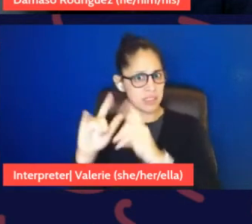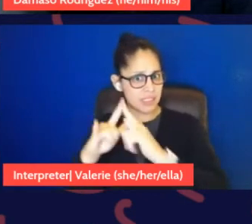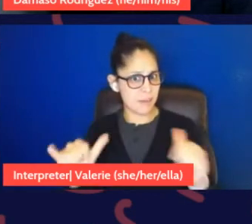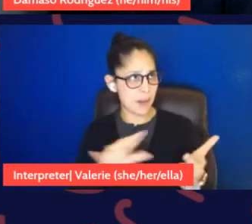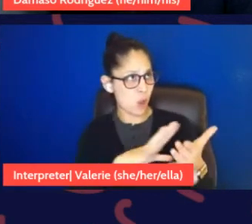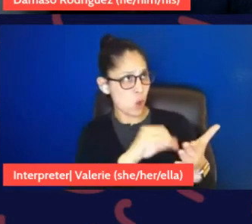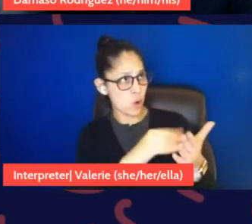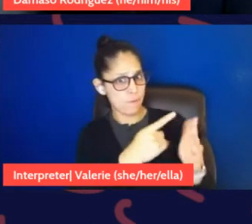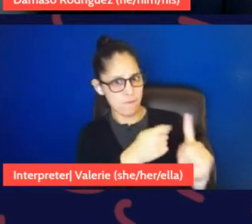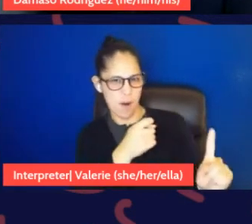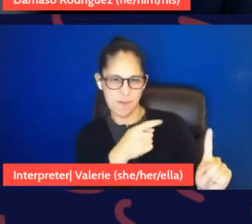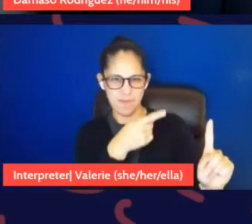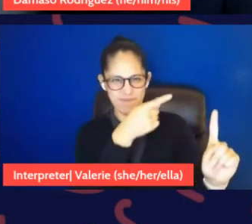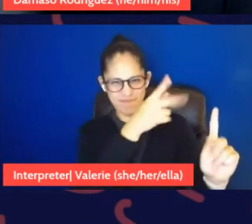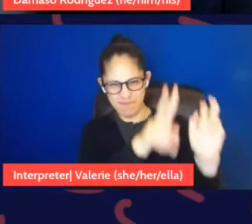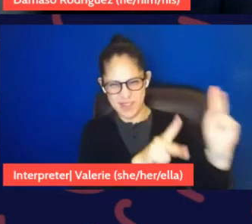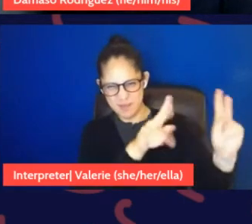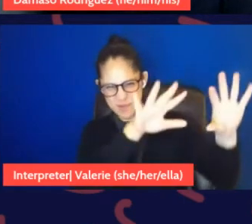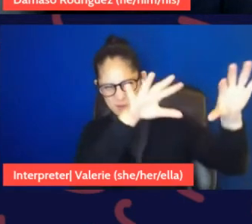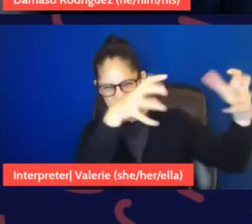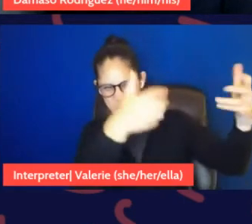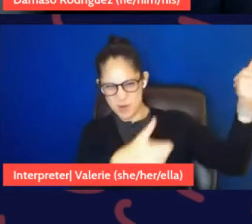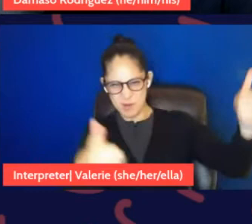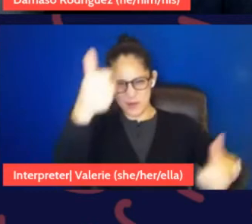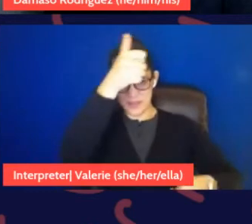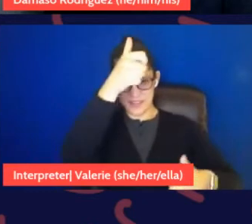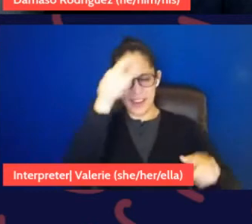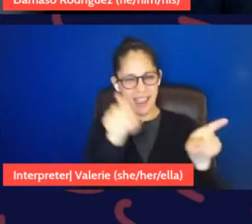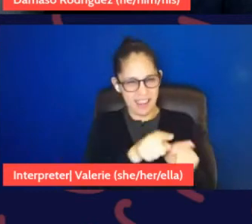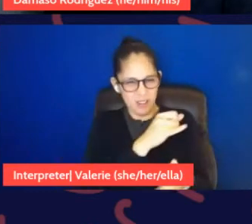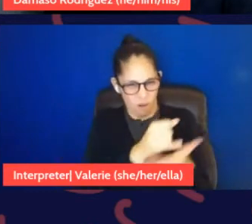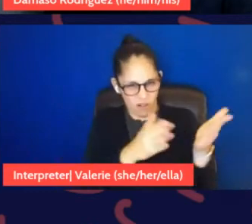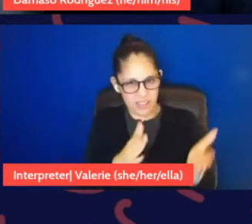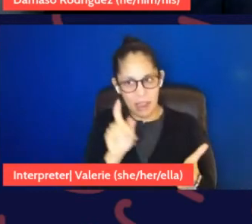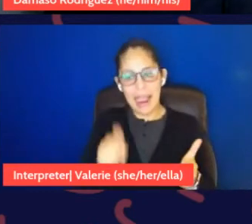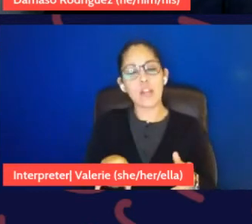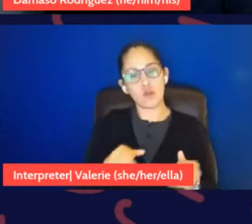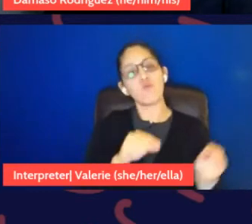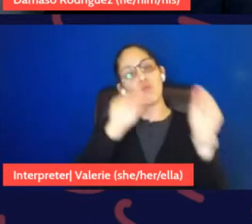as we say, in as an artist, I needed to live in New